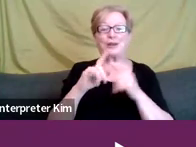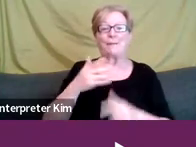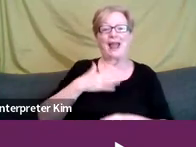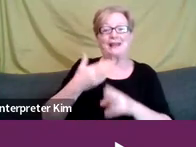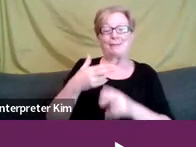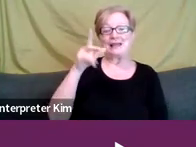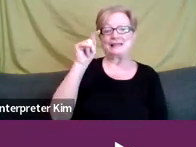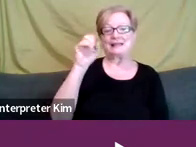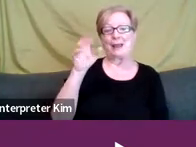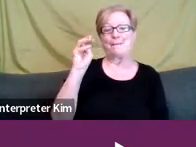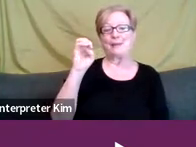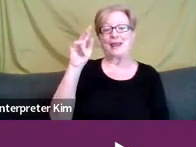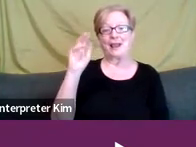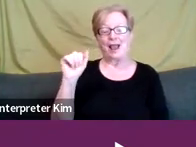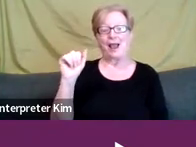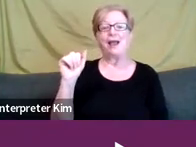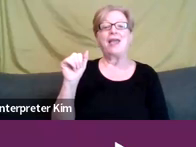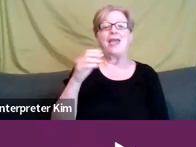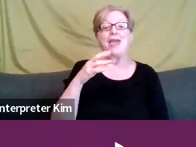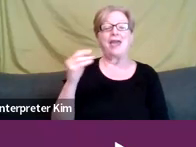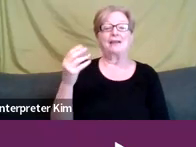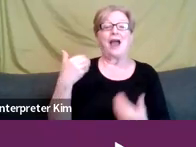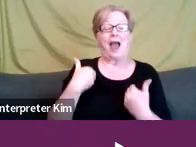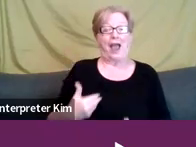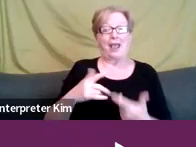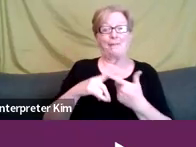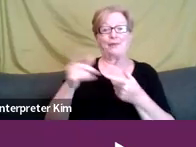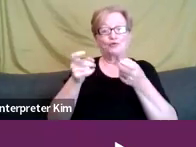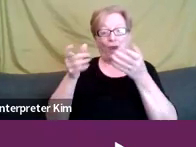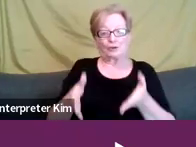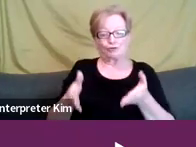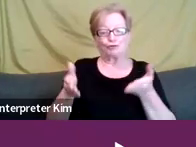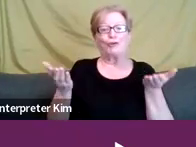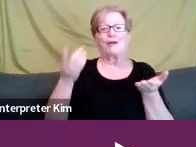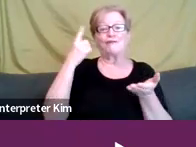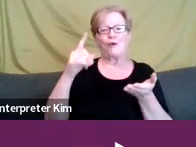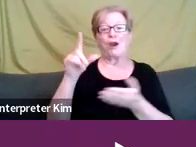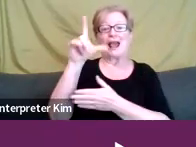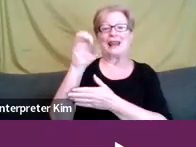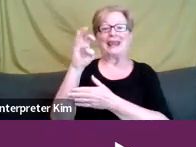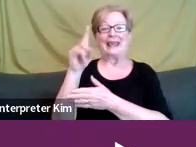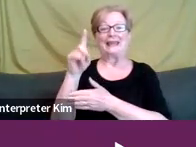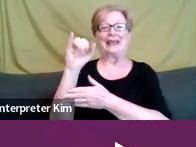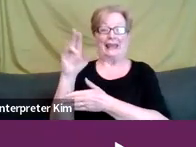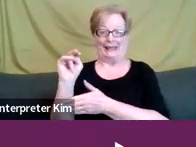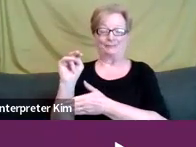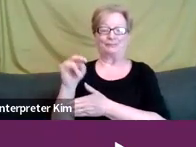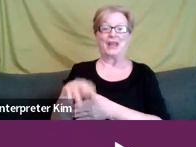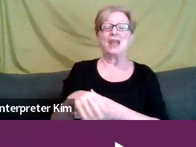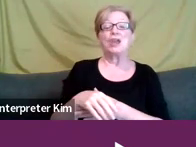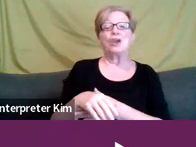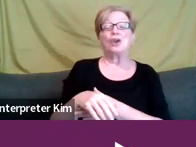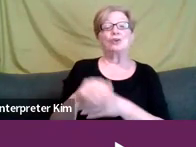Tameka Citchen-Spruce, and I am the director of Lead-In. If you have